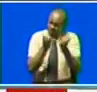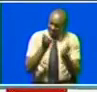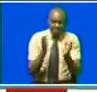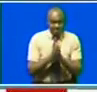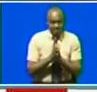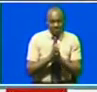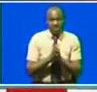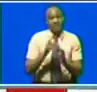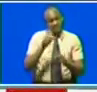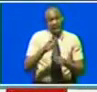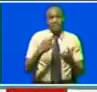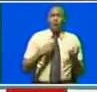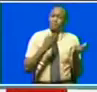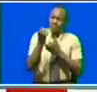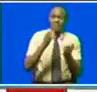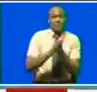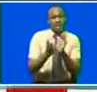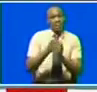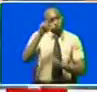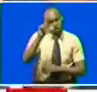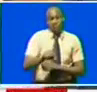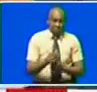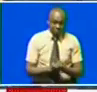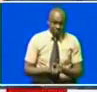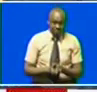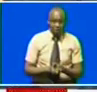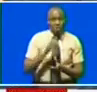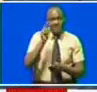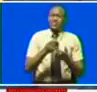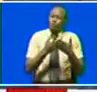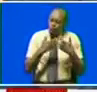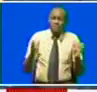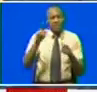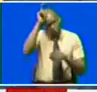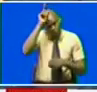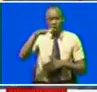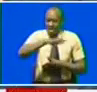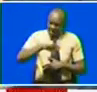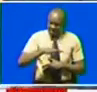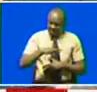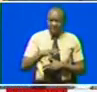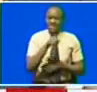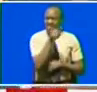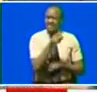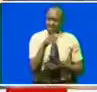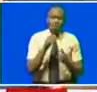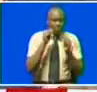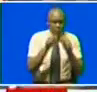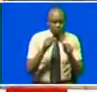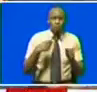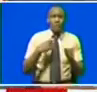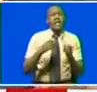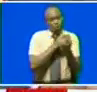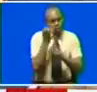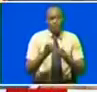landscape as the cost of doing business is made cheaper. We have to open up the rural areas, which again, we'll be able to stimulate the